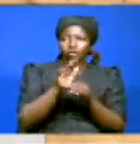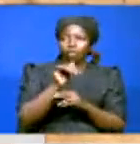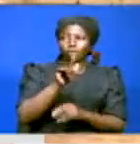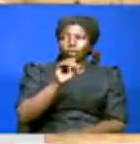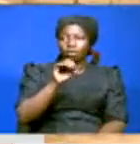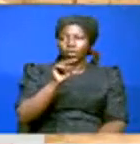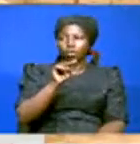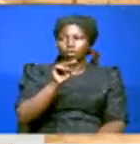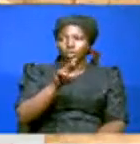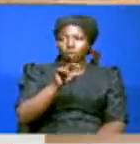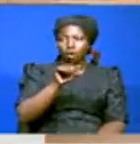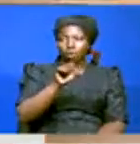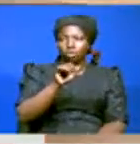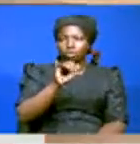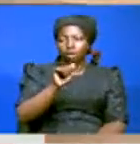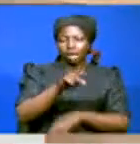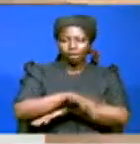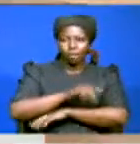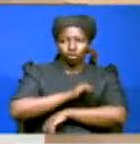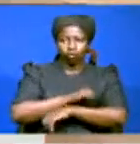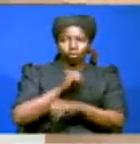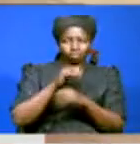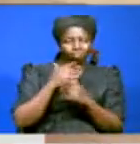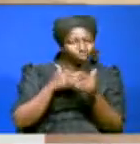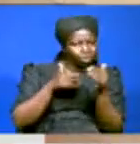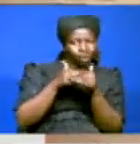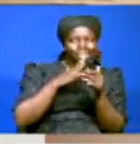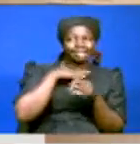missed death by a whisker after an attack by elephants.